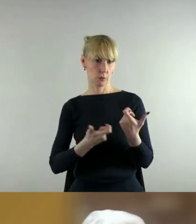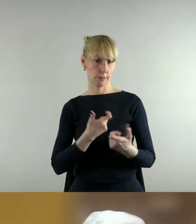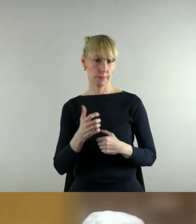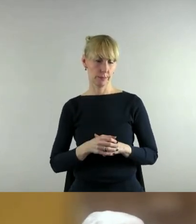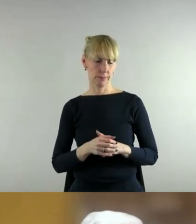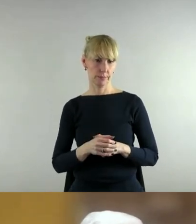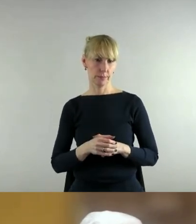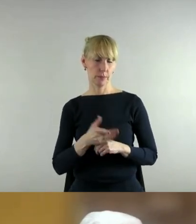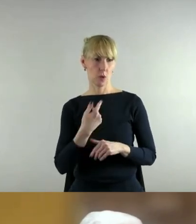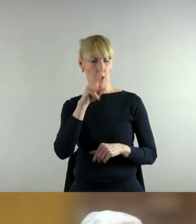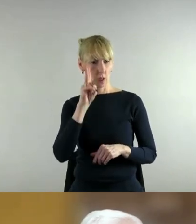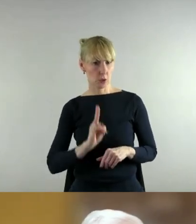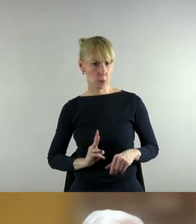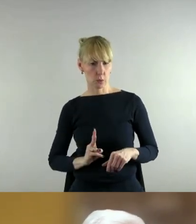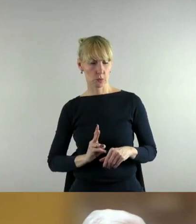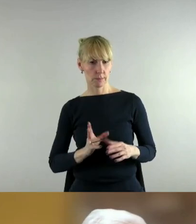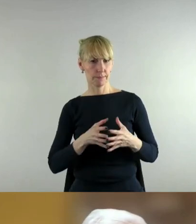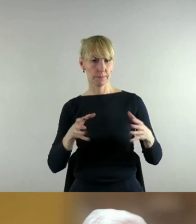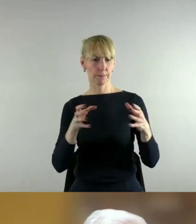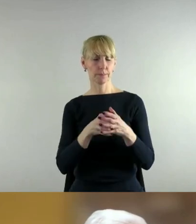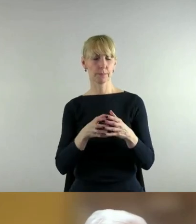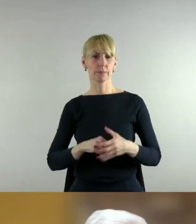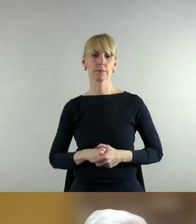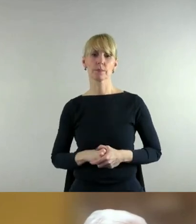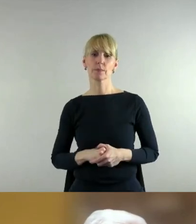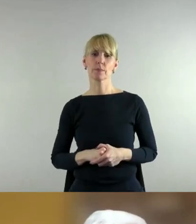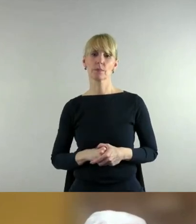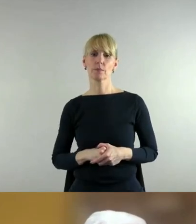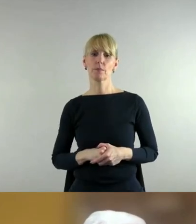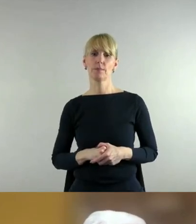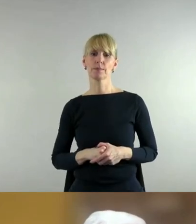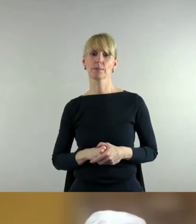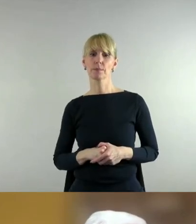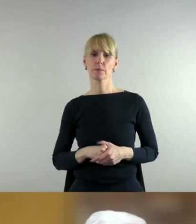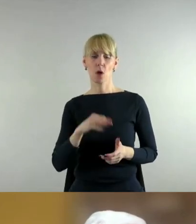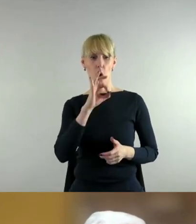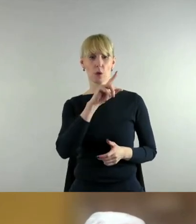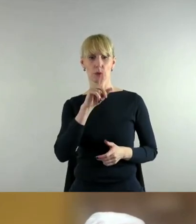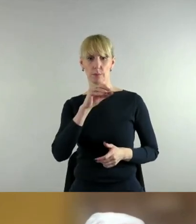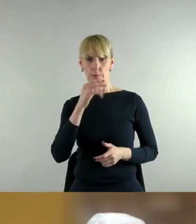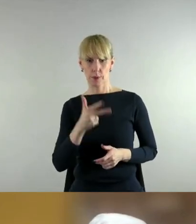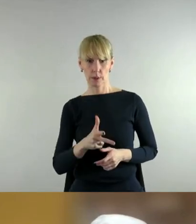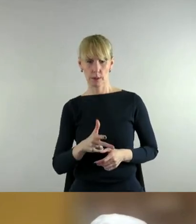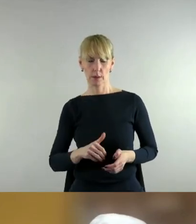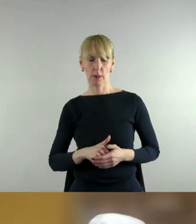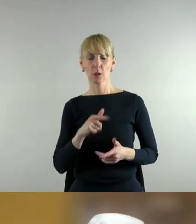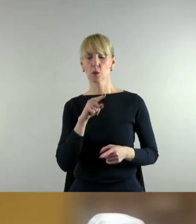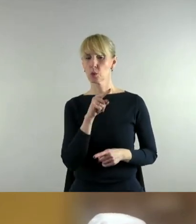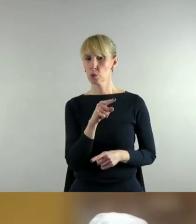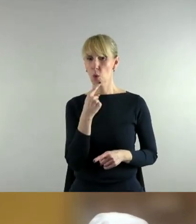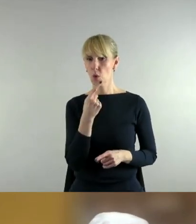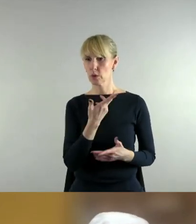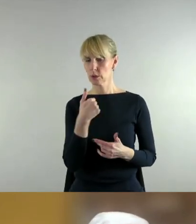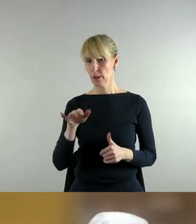cooperation is going on. And what was mentioned, this institutionalization that was mentioned by